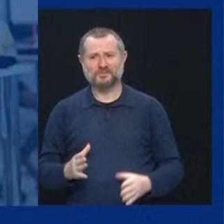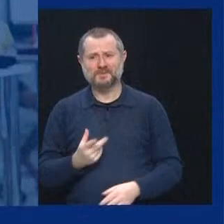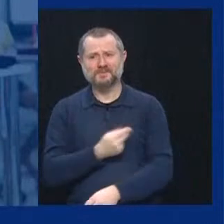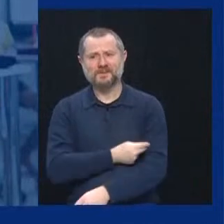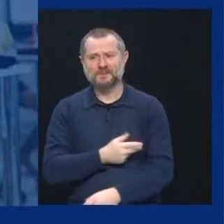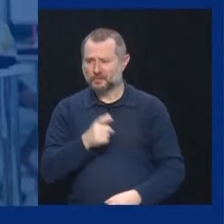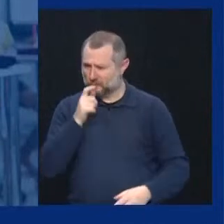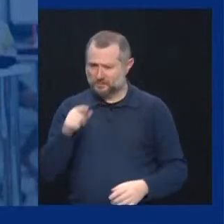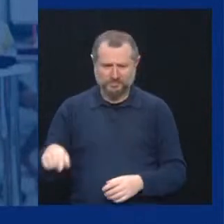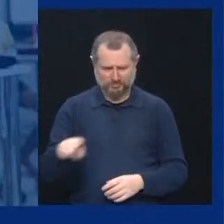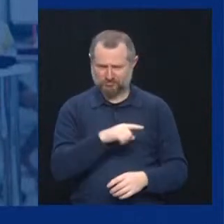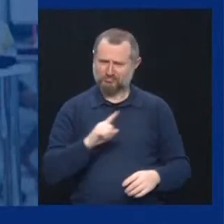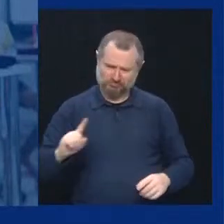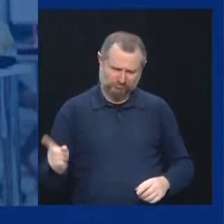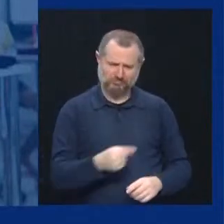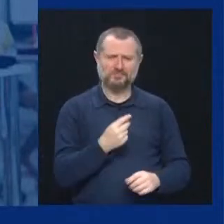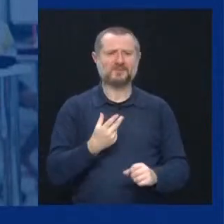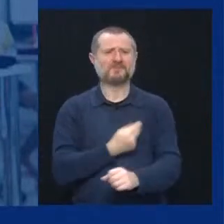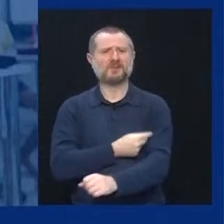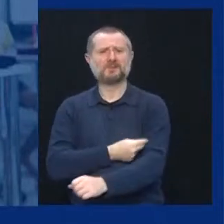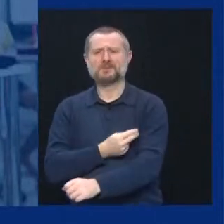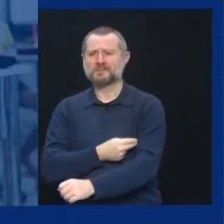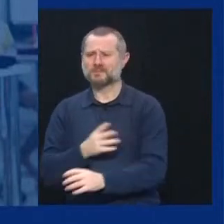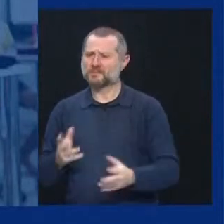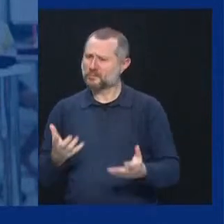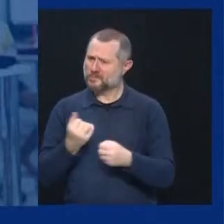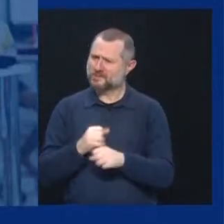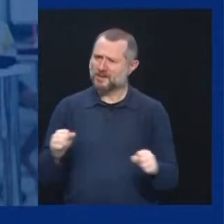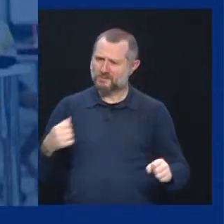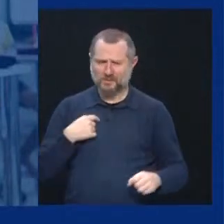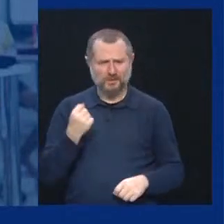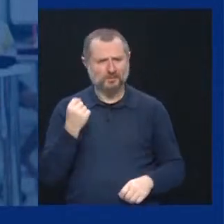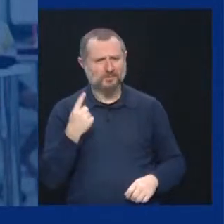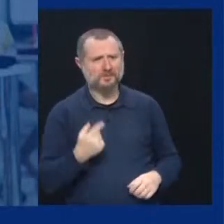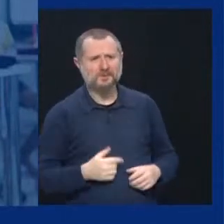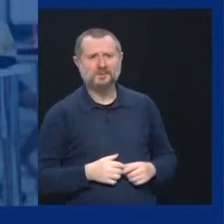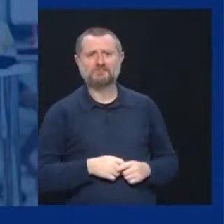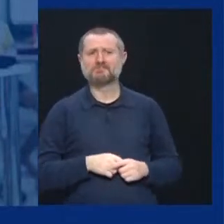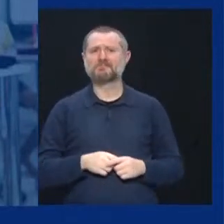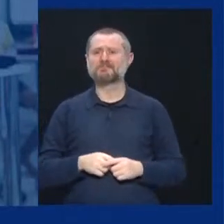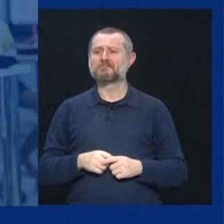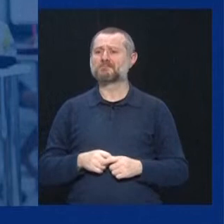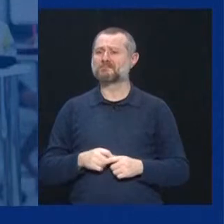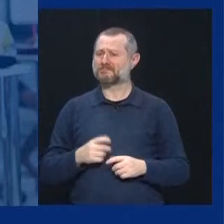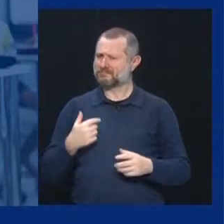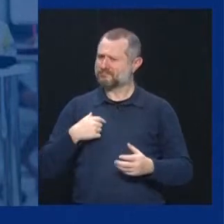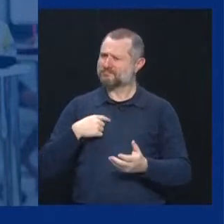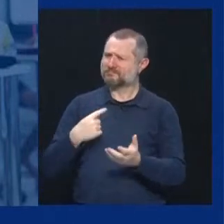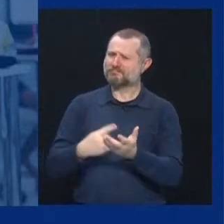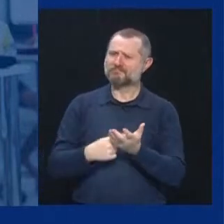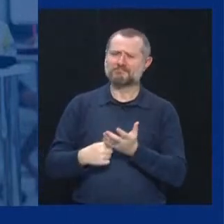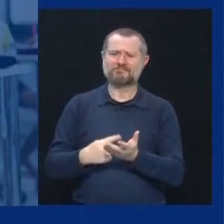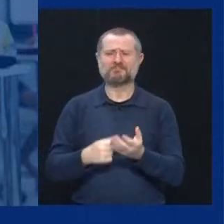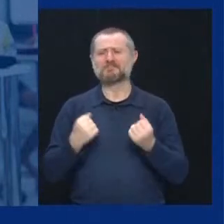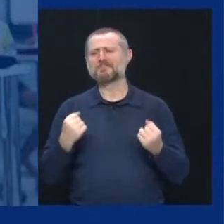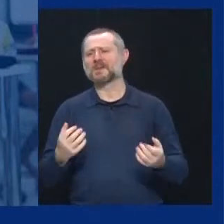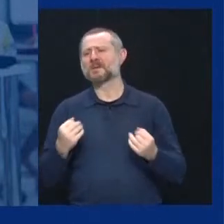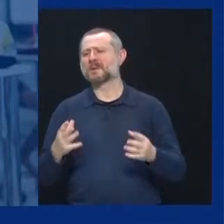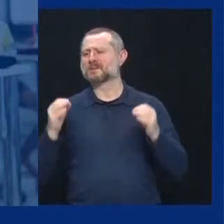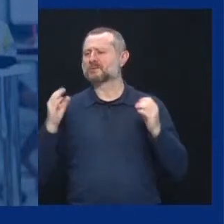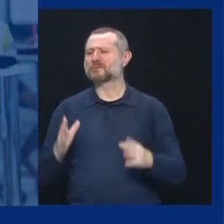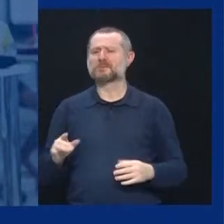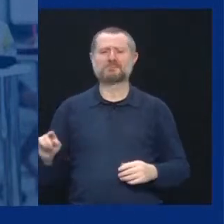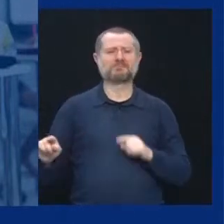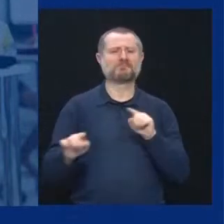Vaccinate the teachers. The teachers want to be safe. Yes, I understand that. I've spoken to dozens of teachers.